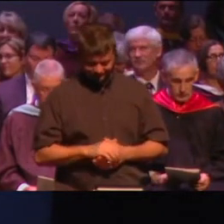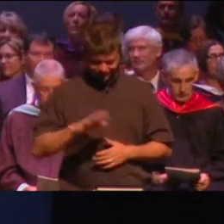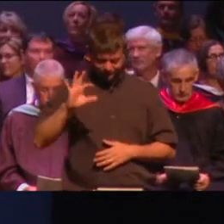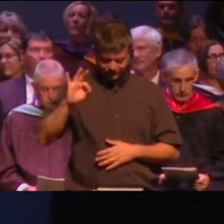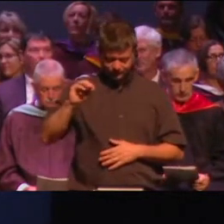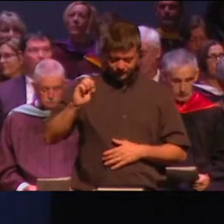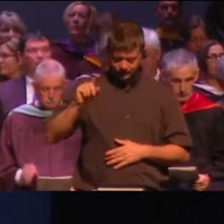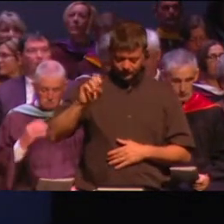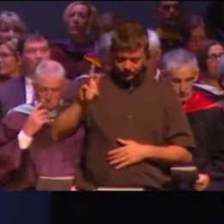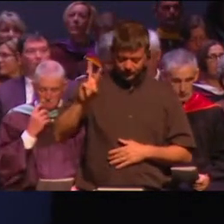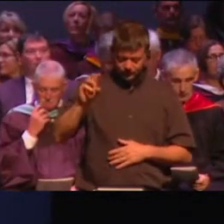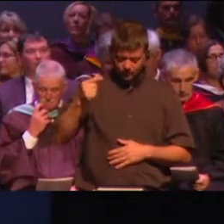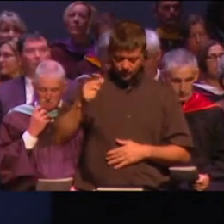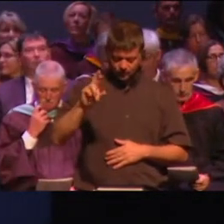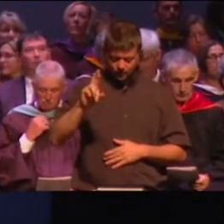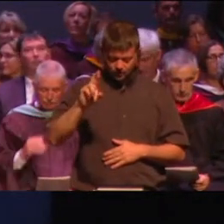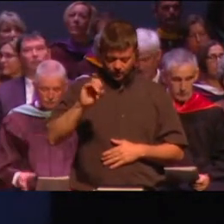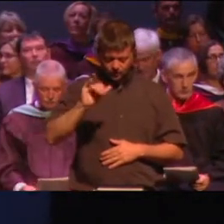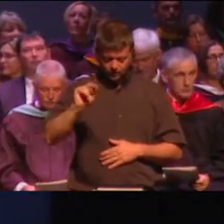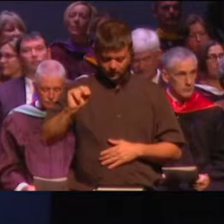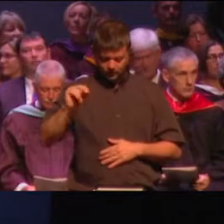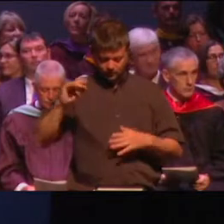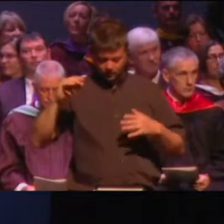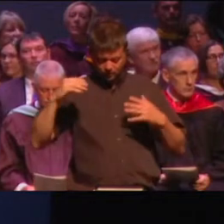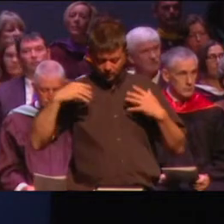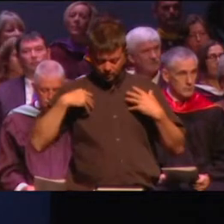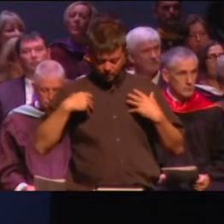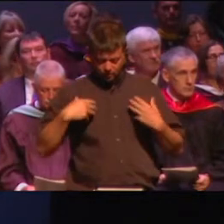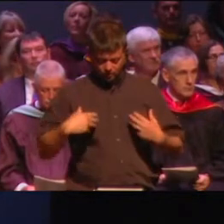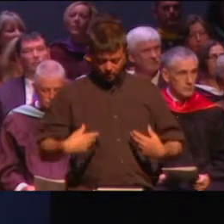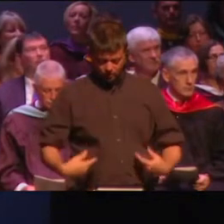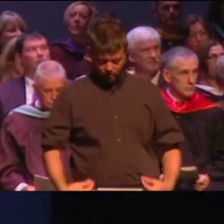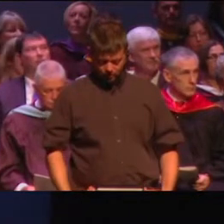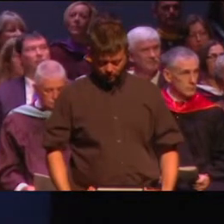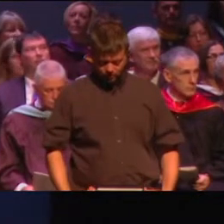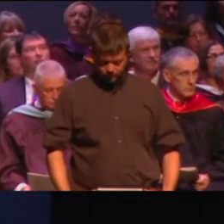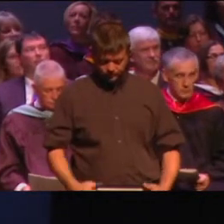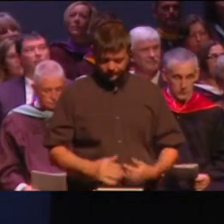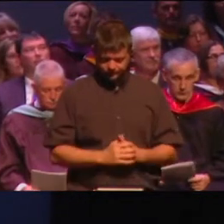Foster W. Griffin, Honors.